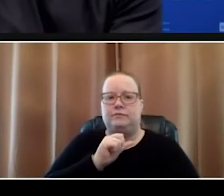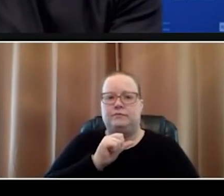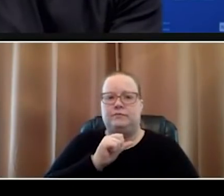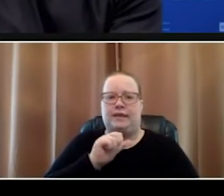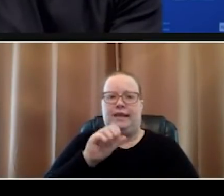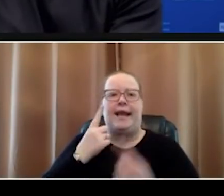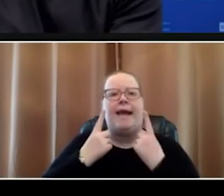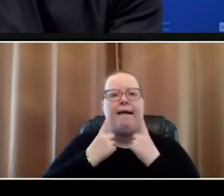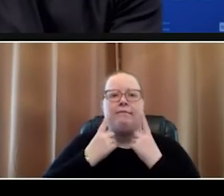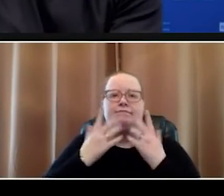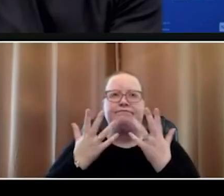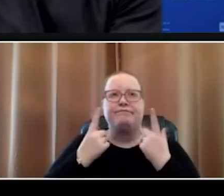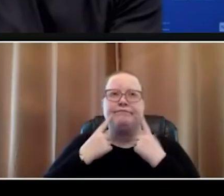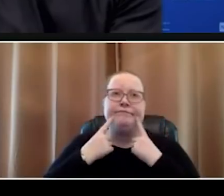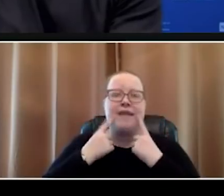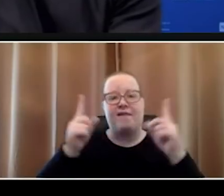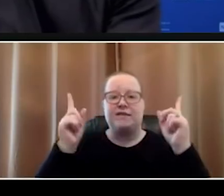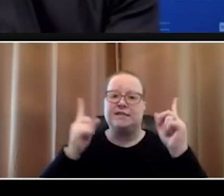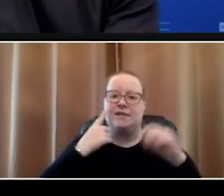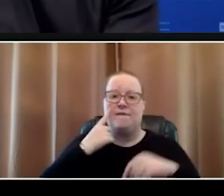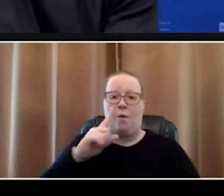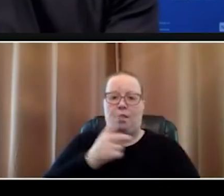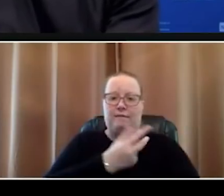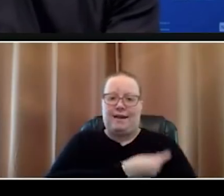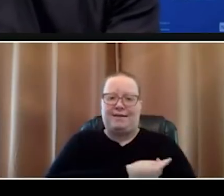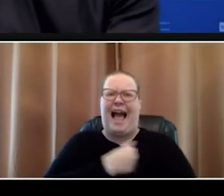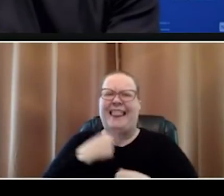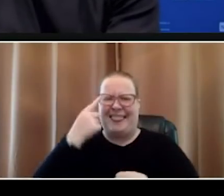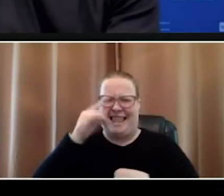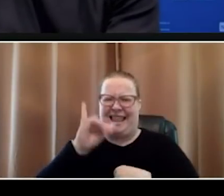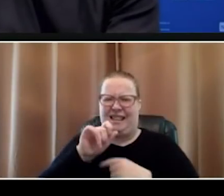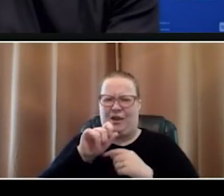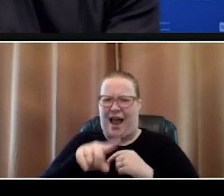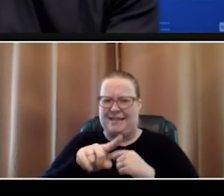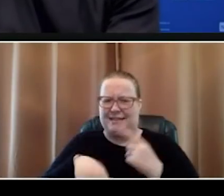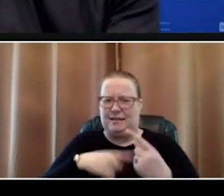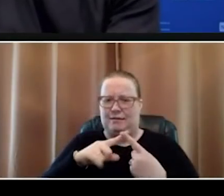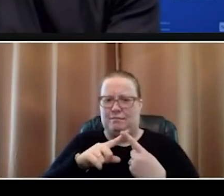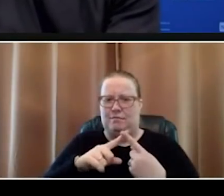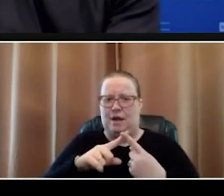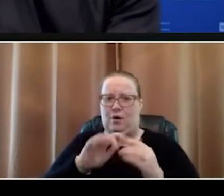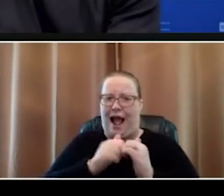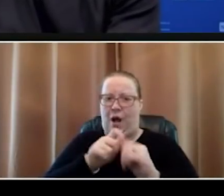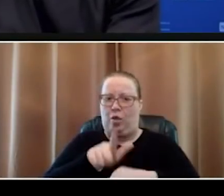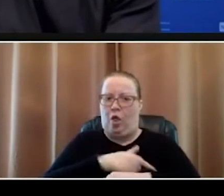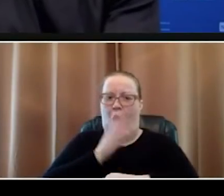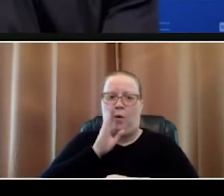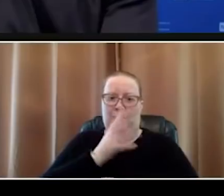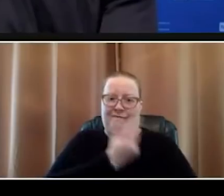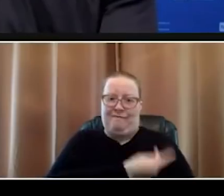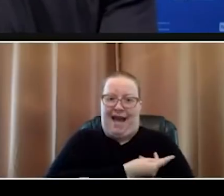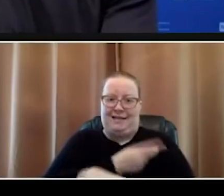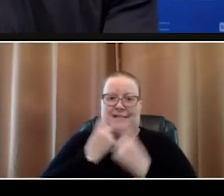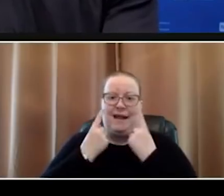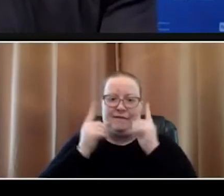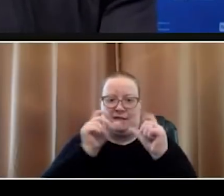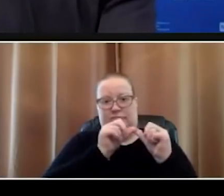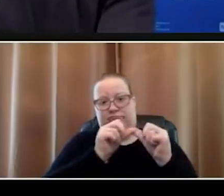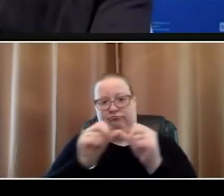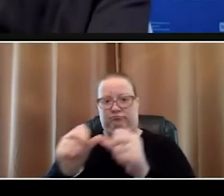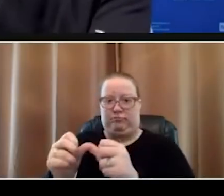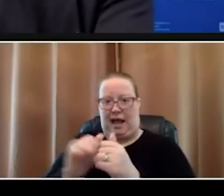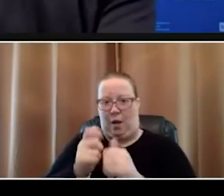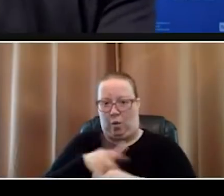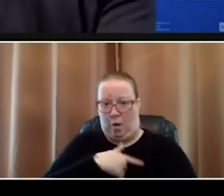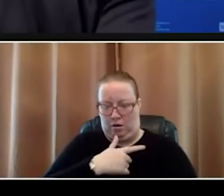efficacy of the vaccine? Or I think the question is really about how long will the vaccine's efficacy last? That's the question. Yeah, we